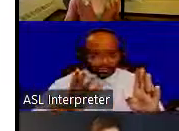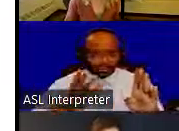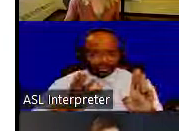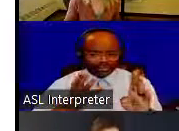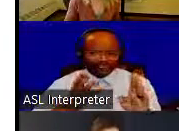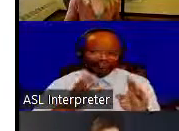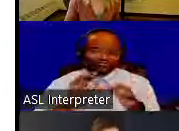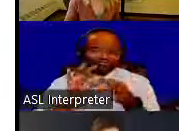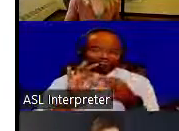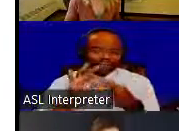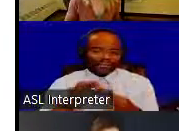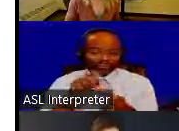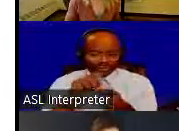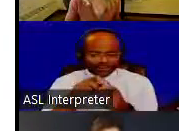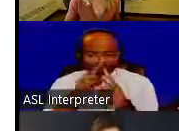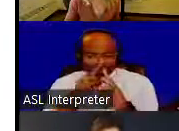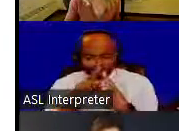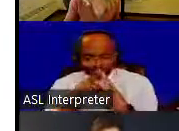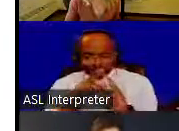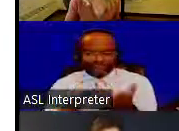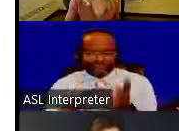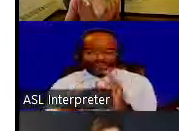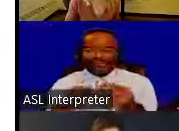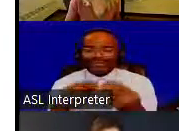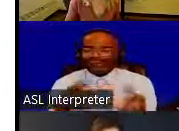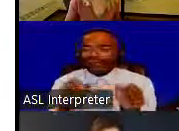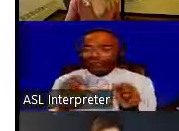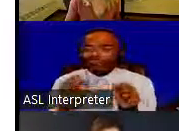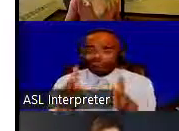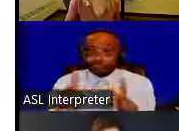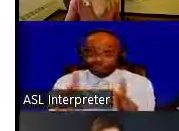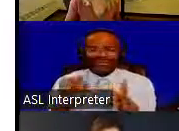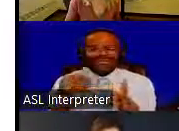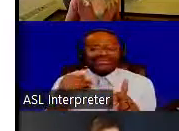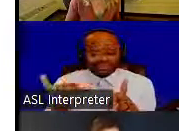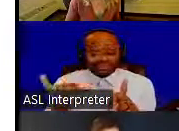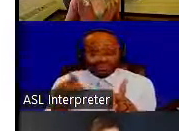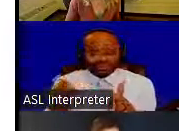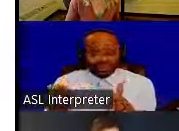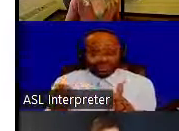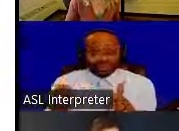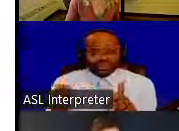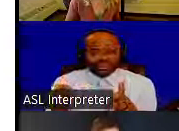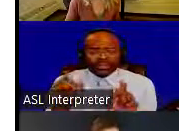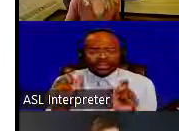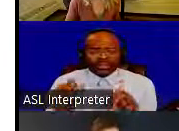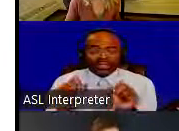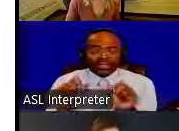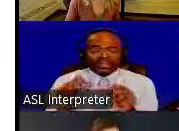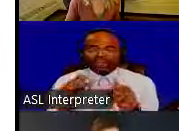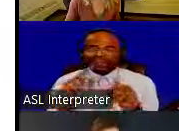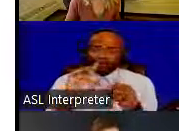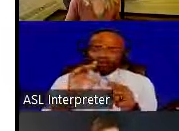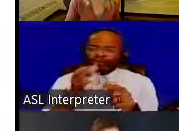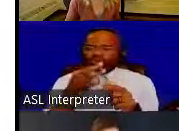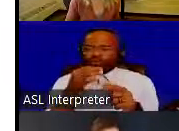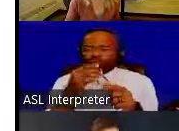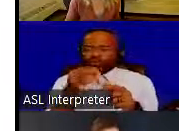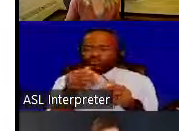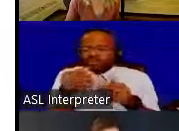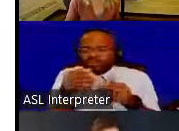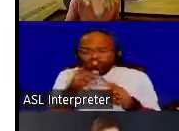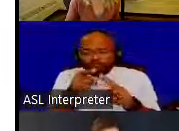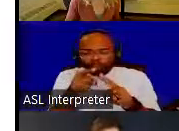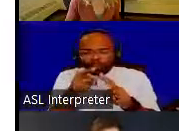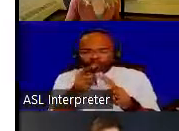relative to those goals and objectives. So we give people the opportunity to state their near-term goals and objectives as well as